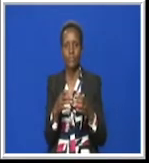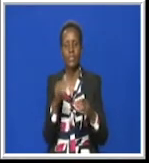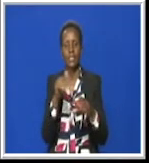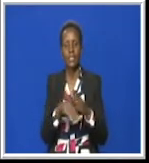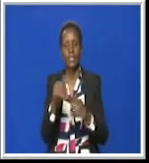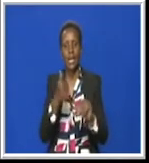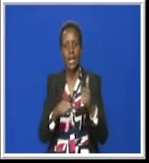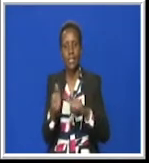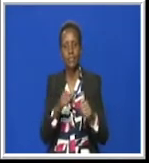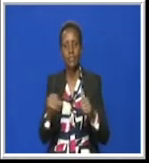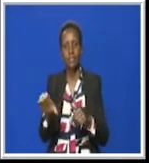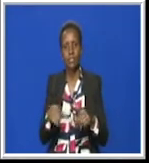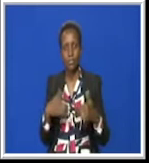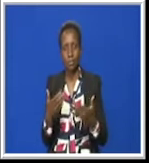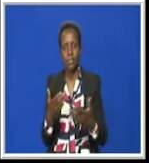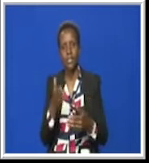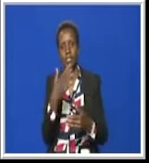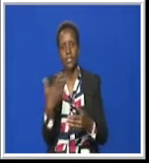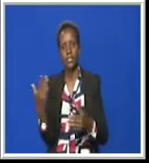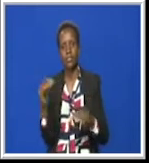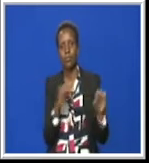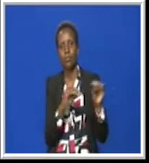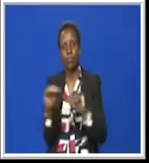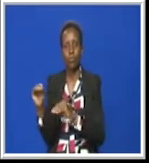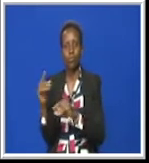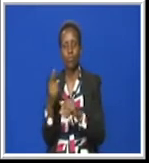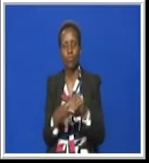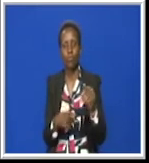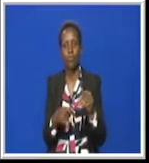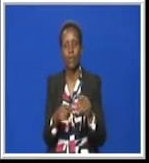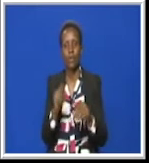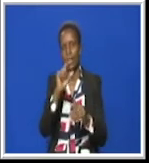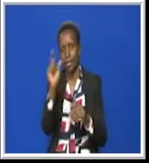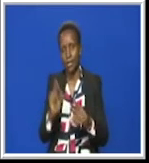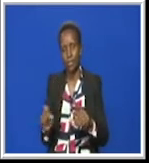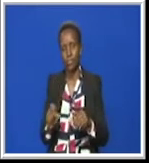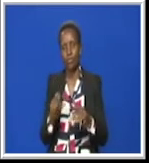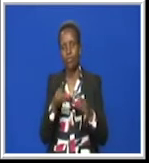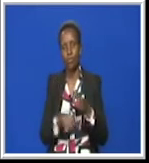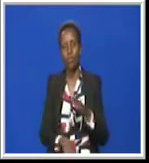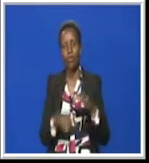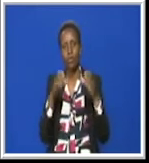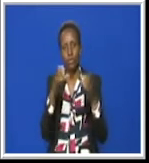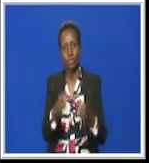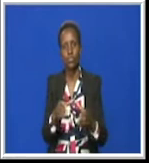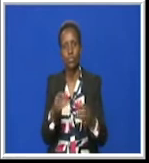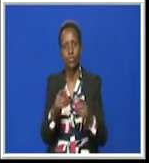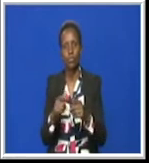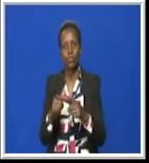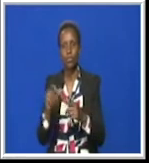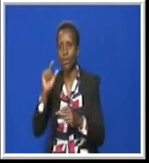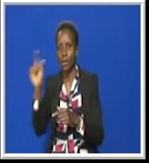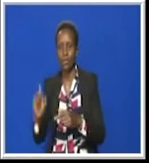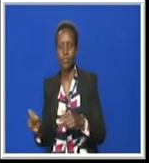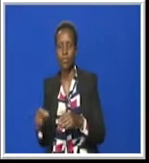active transport, as substances move from a region of a lower concentration to a region of a